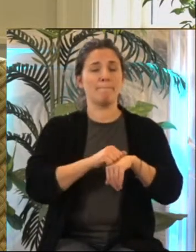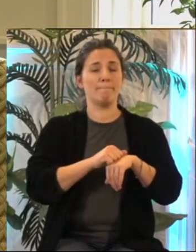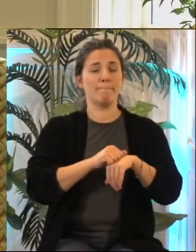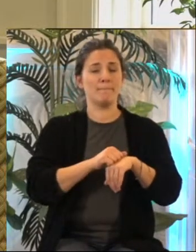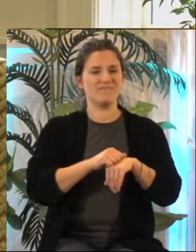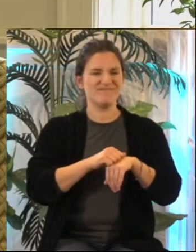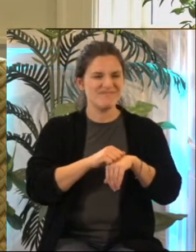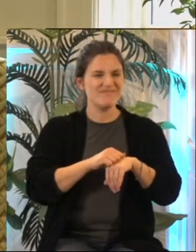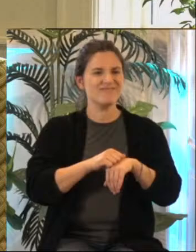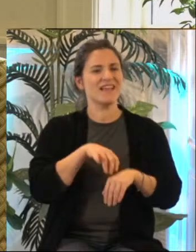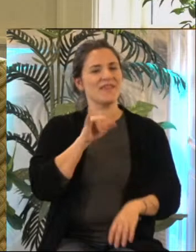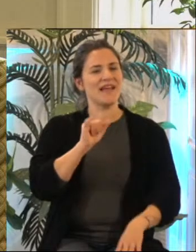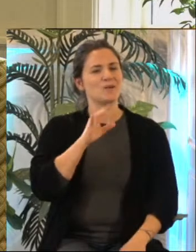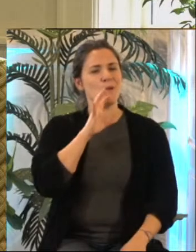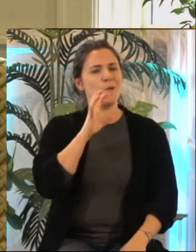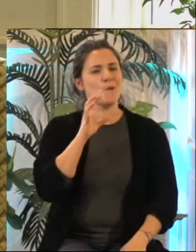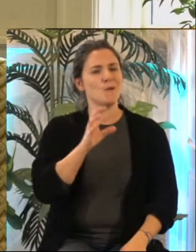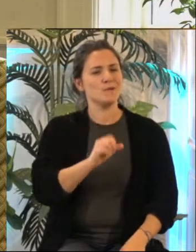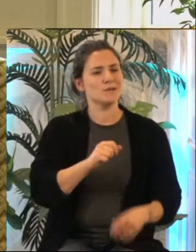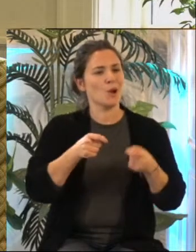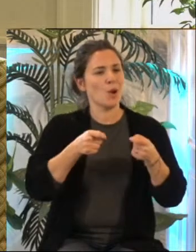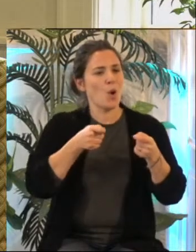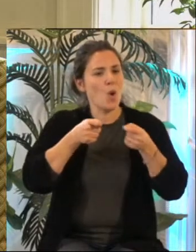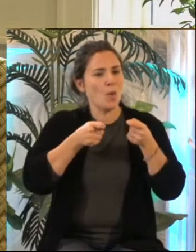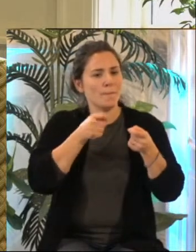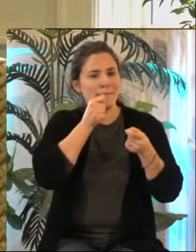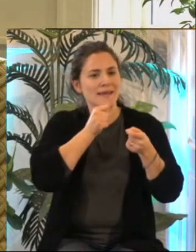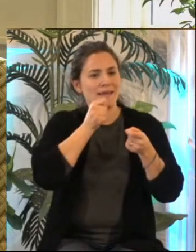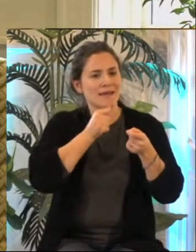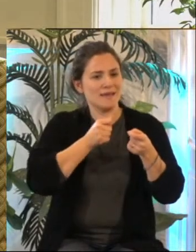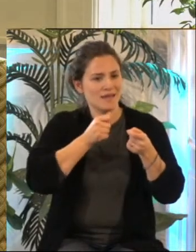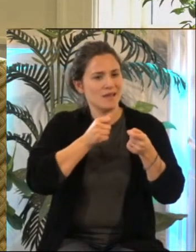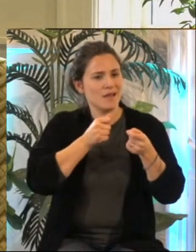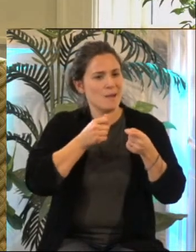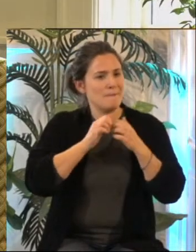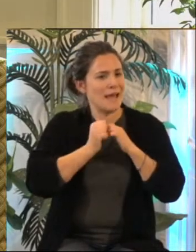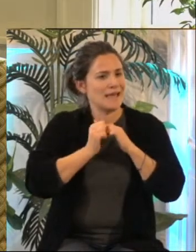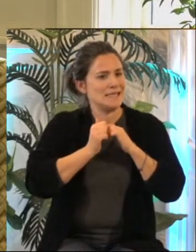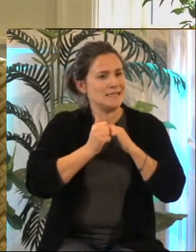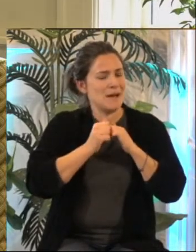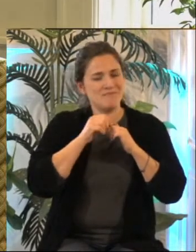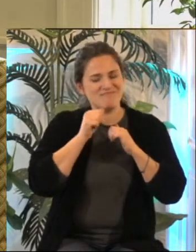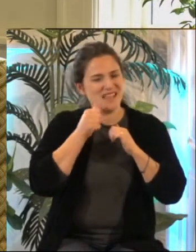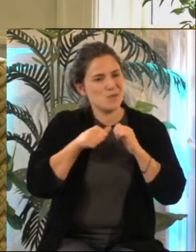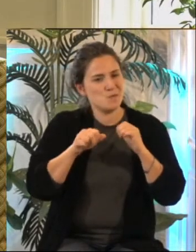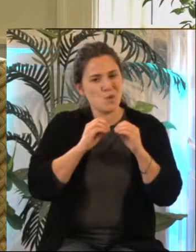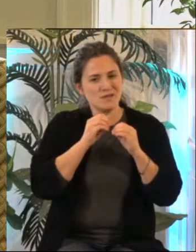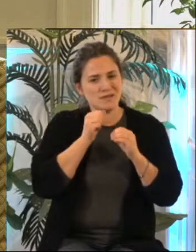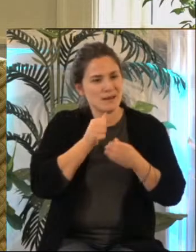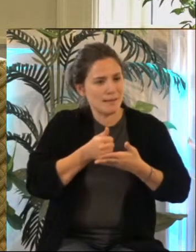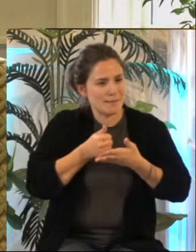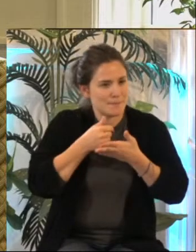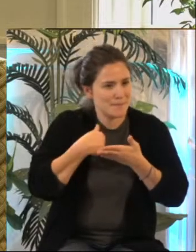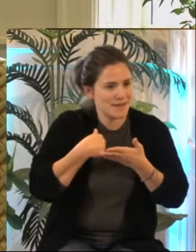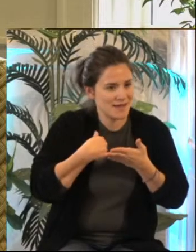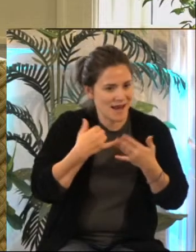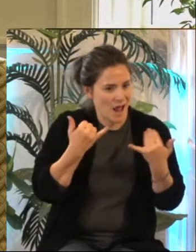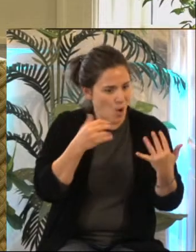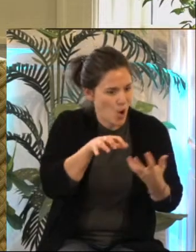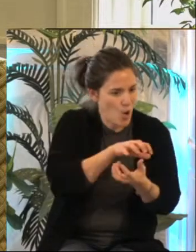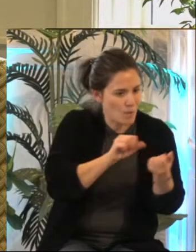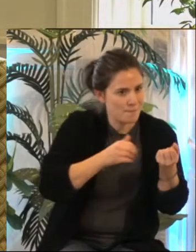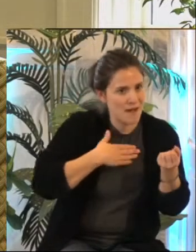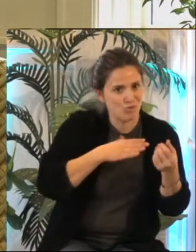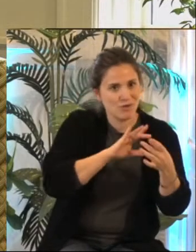was an old coping mechanism for me that was no longer benefiting me. It was now harming my relationships and